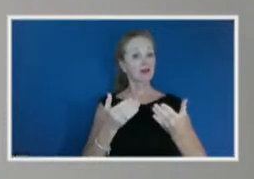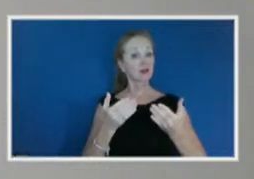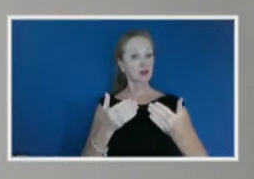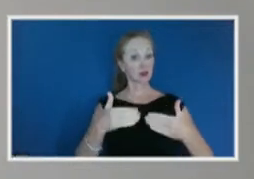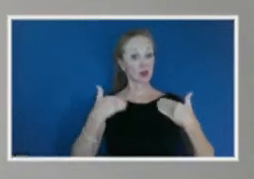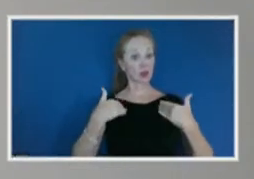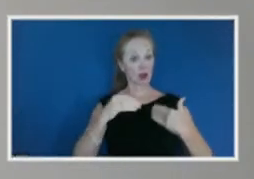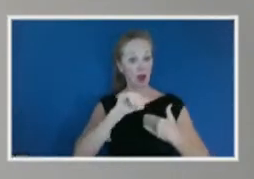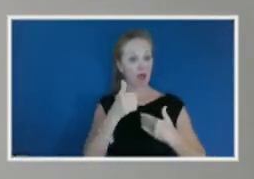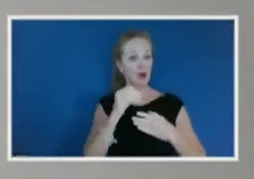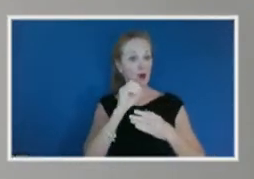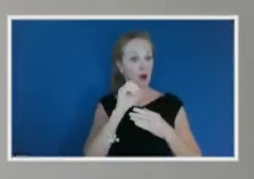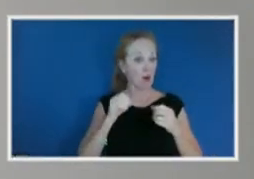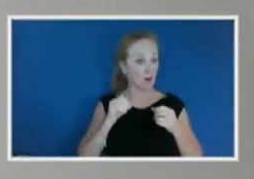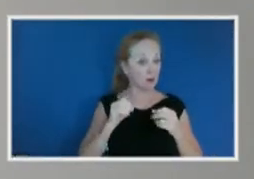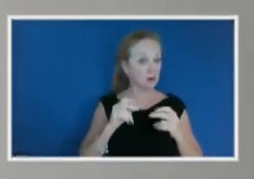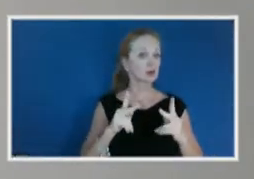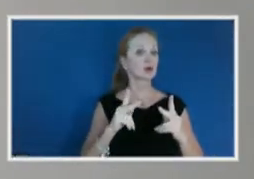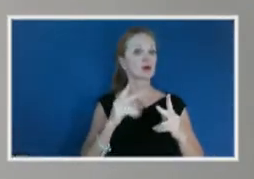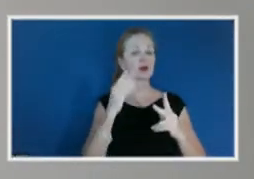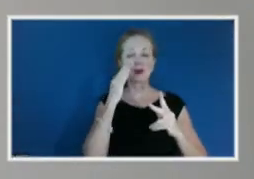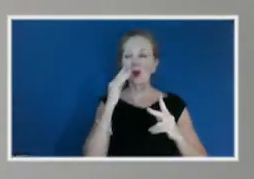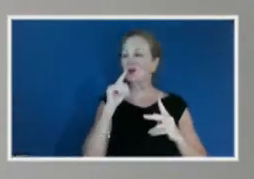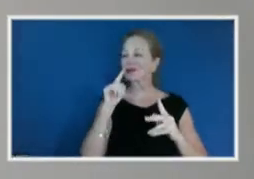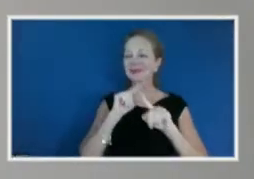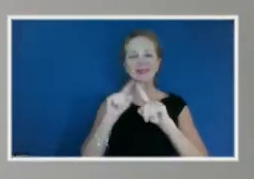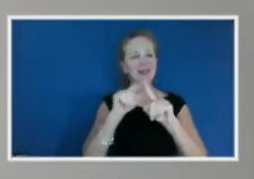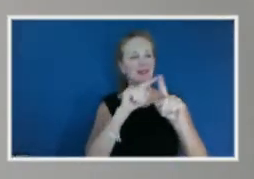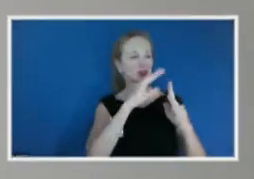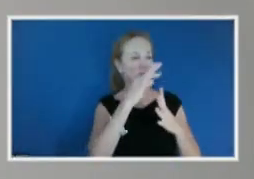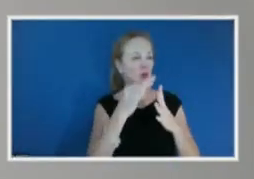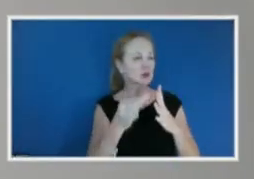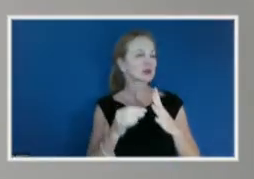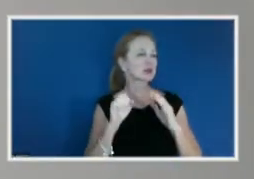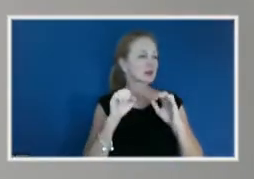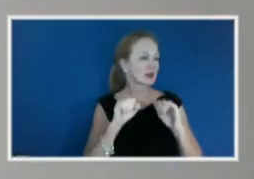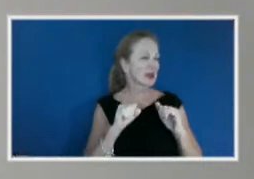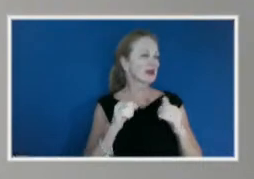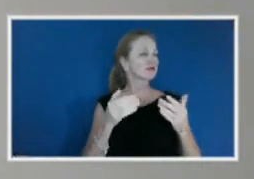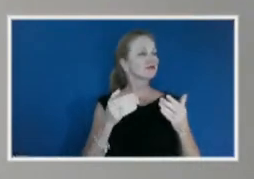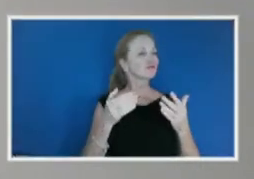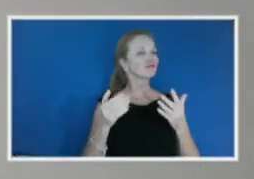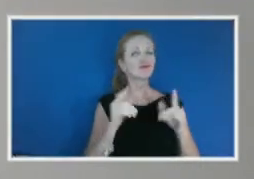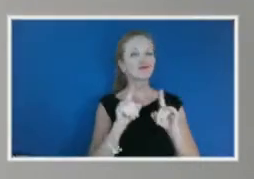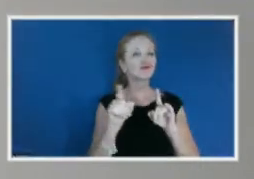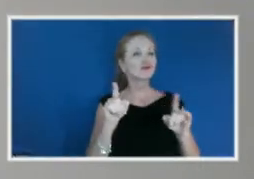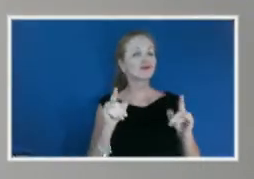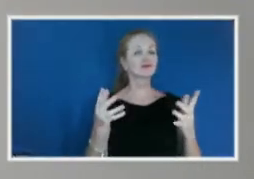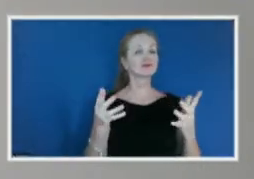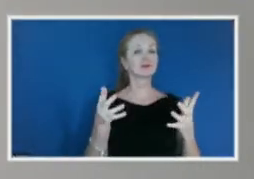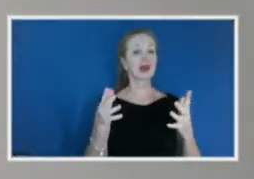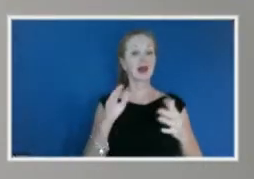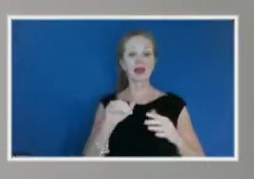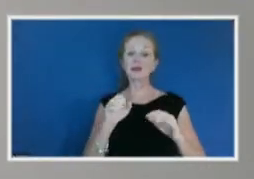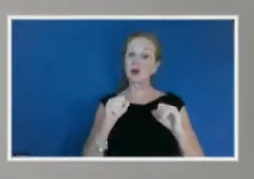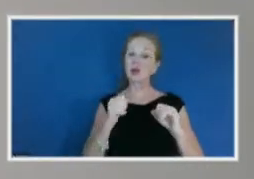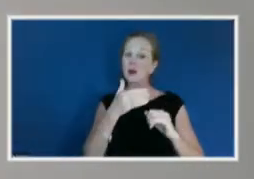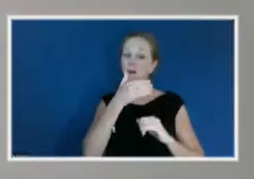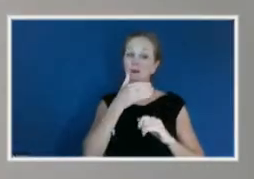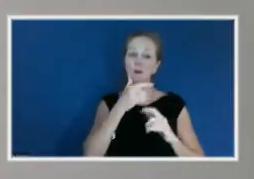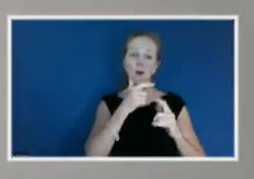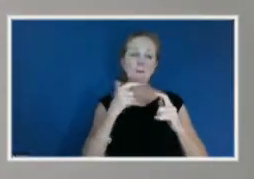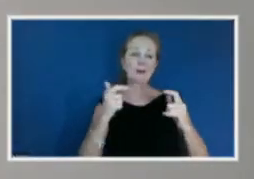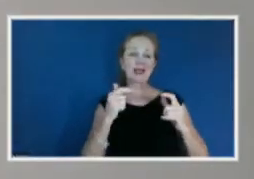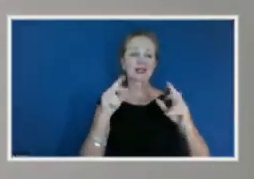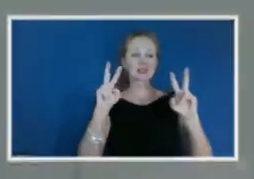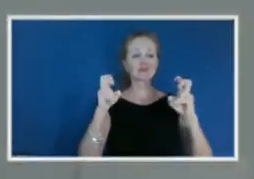and know that there's different directions that they can go in. So that's probably the biggest hurdles that we see within